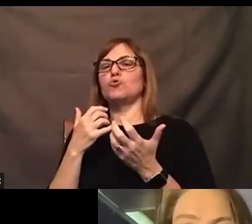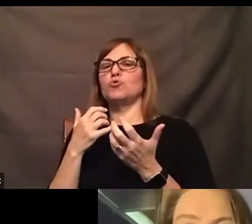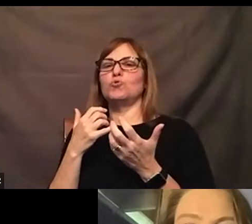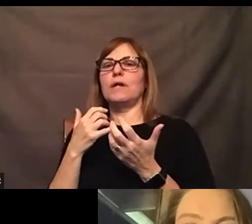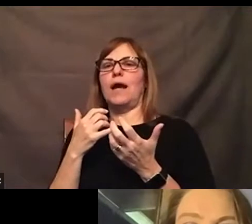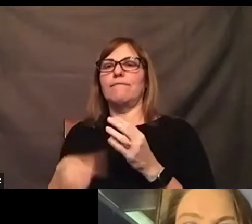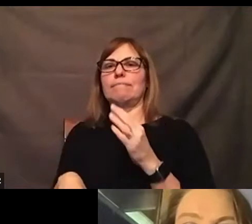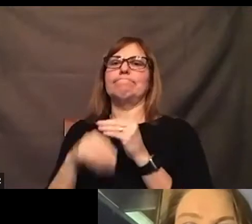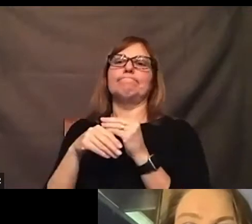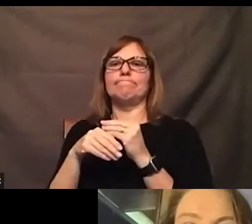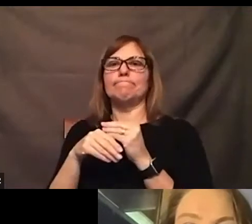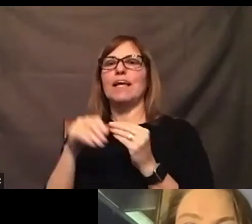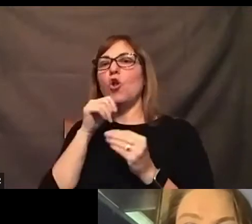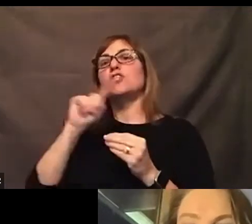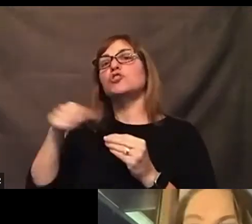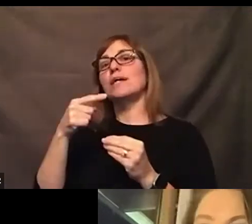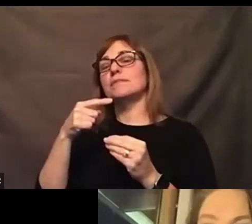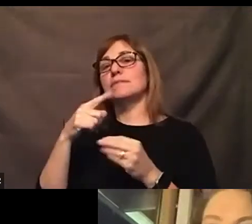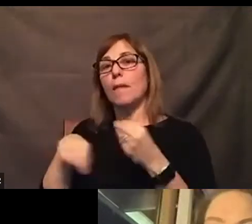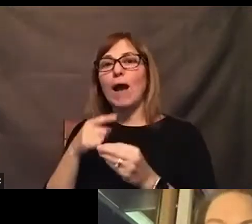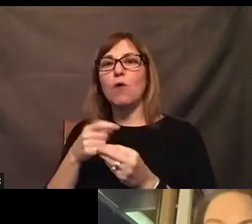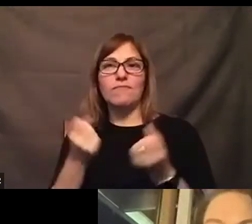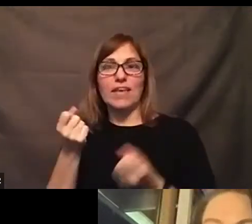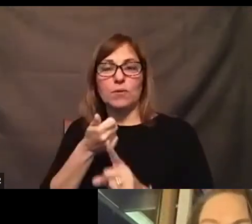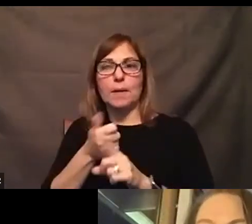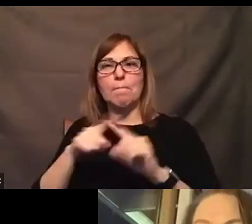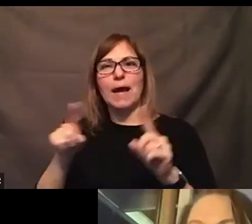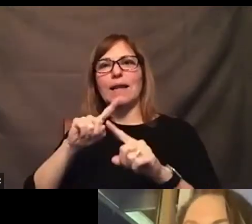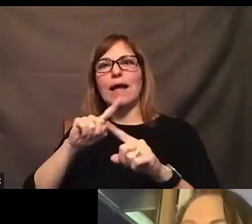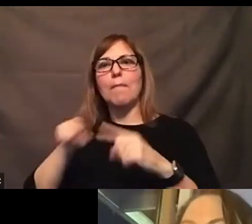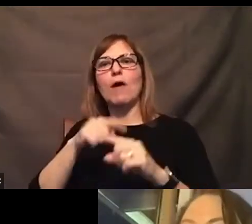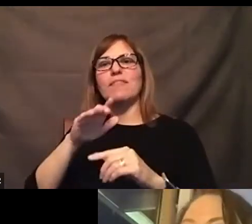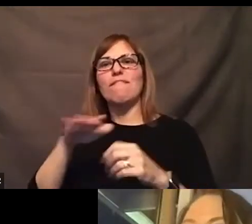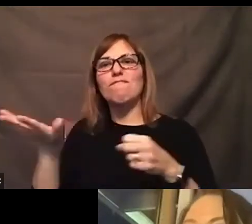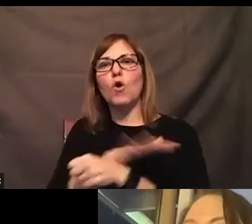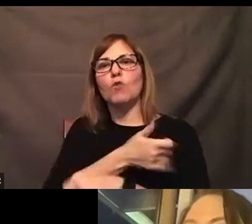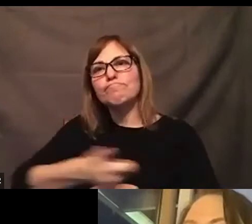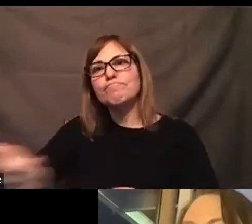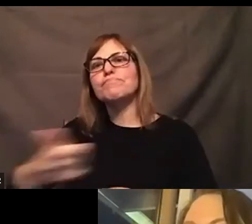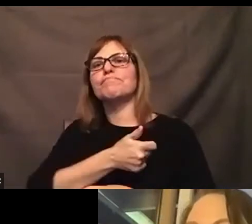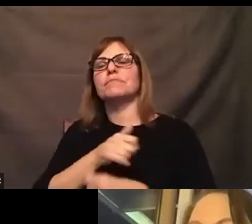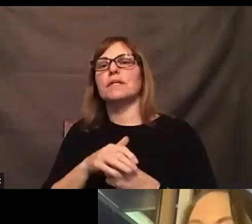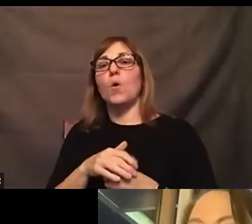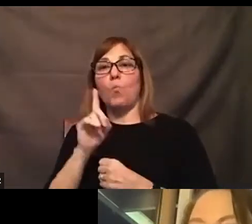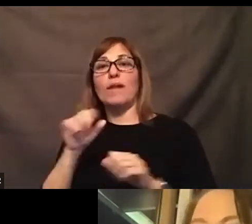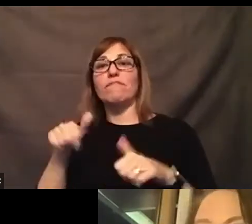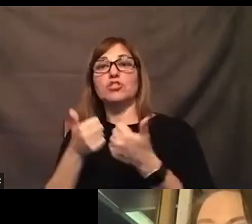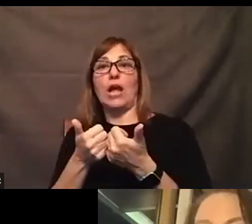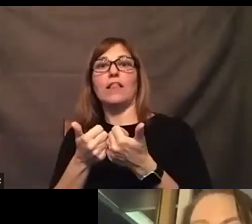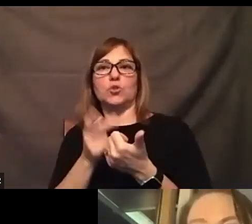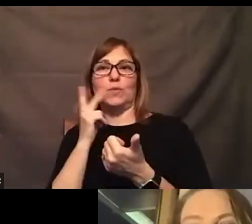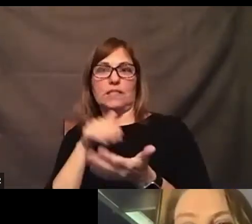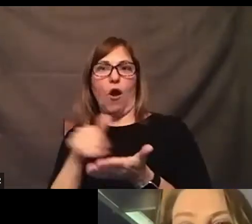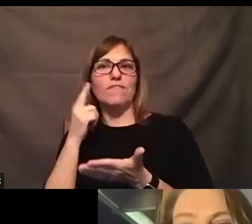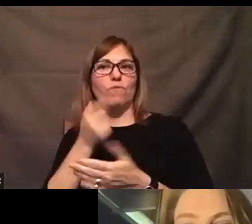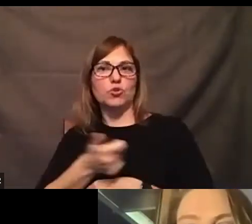it's not just about the vehicles itself, it's also about the complete trip. And so one of the big challenges that shows up quite a lot in